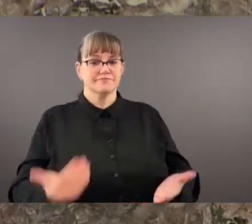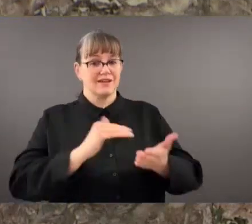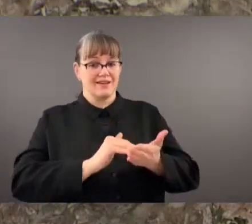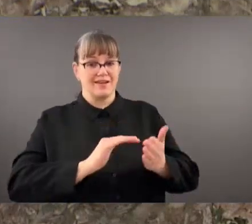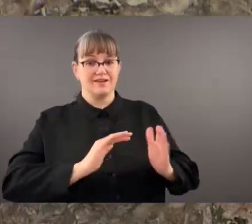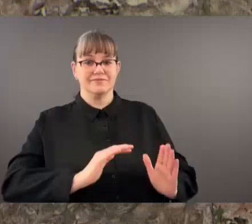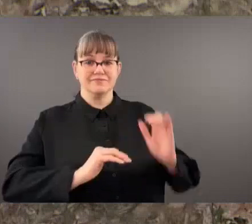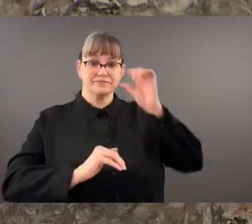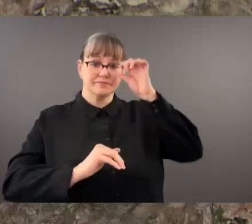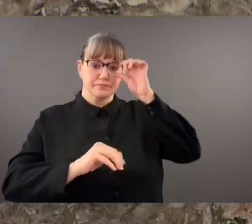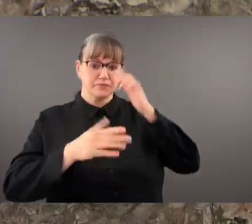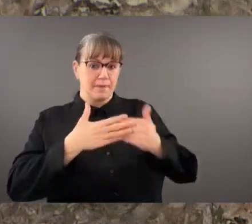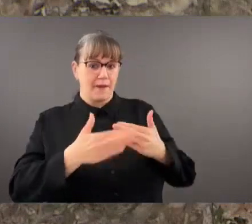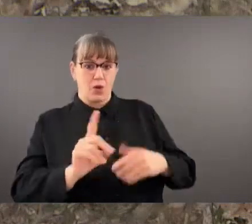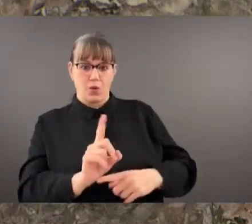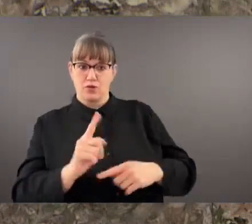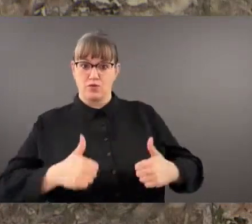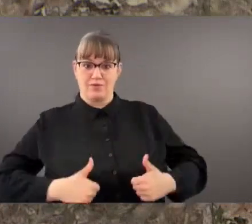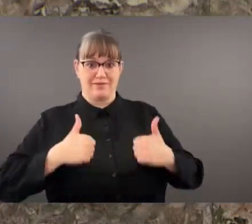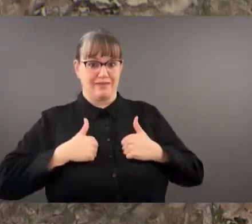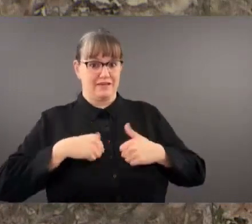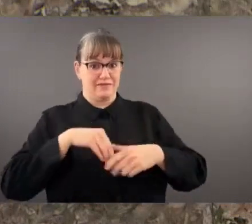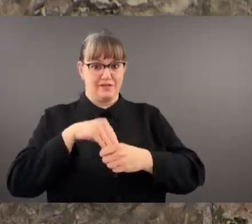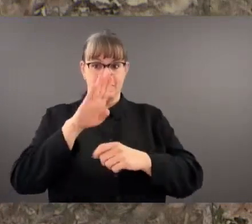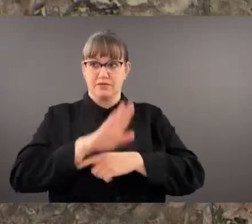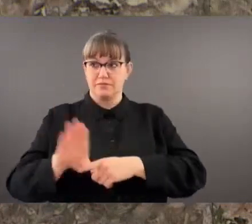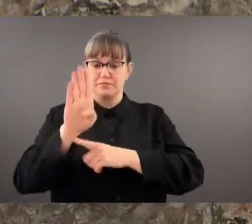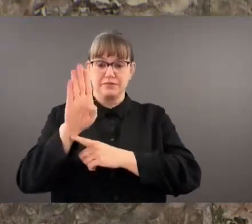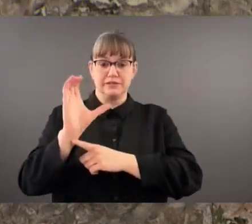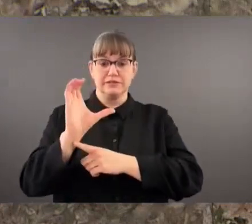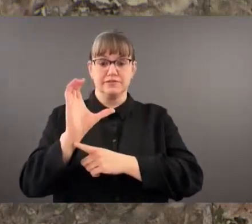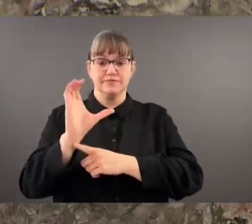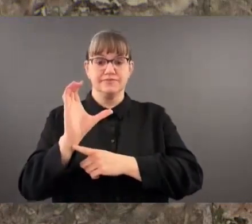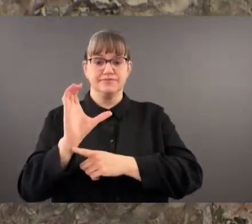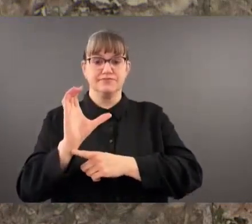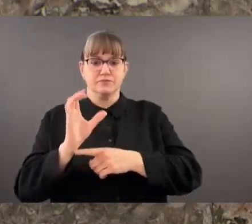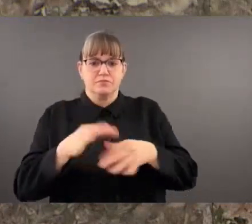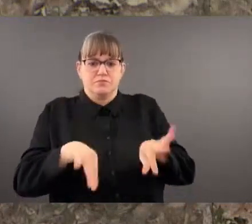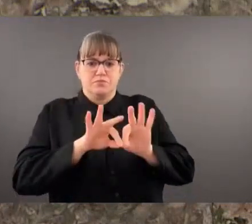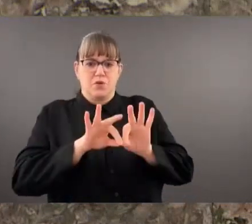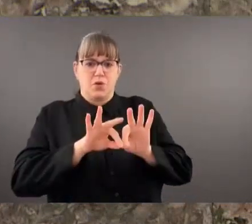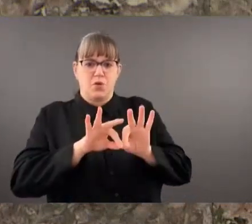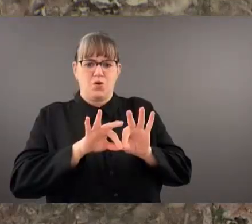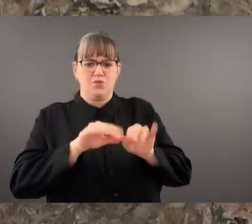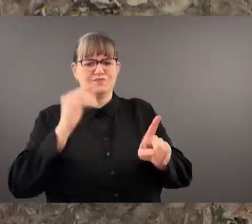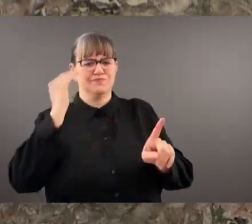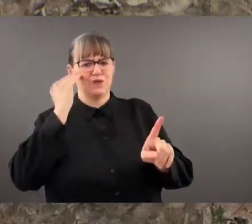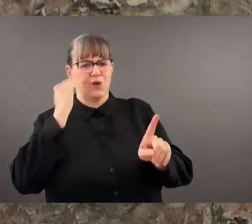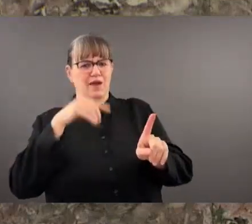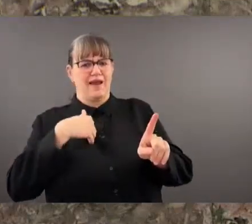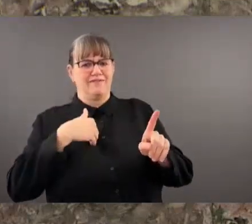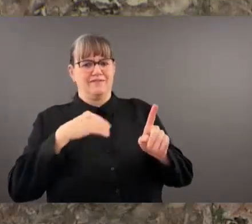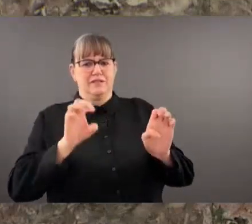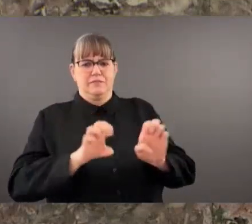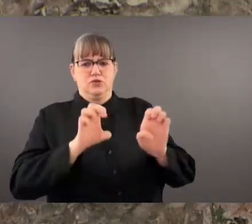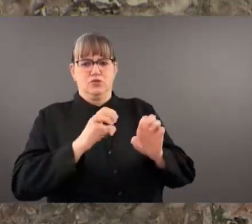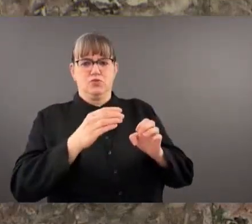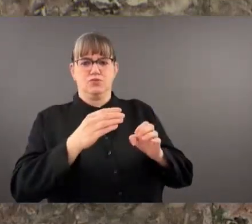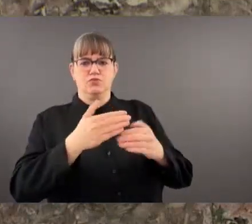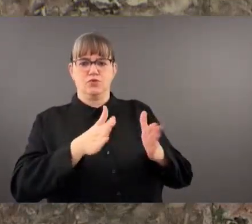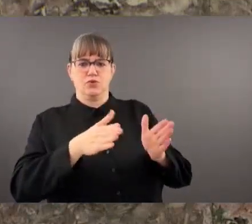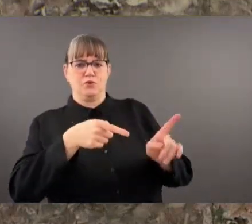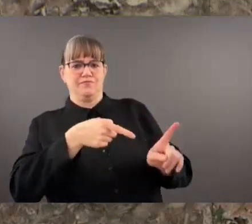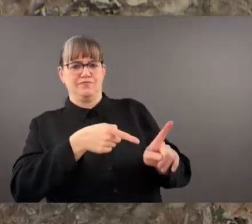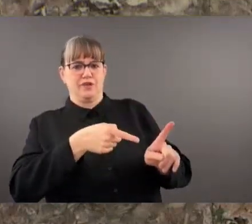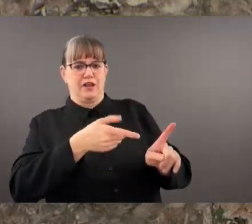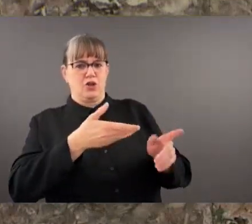you when you need it is of utmost importance. It's very difficult, even when you don't anticipate having an emergency, to know that